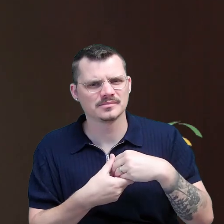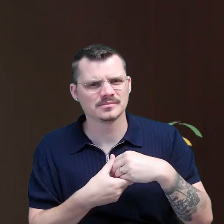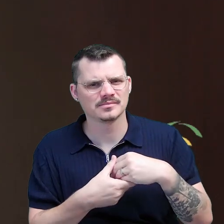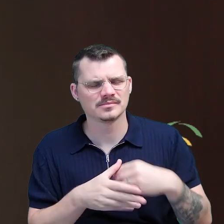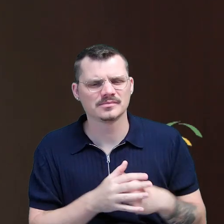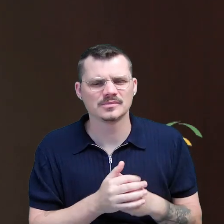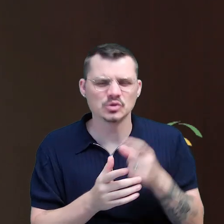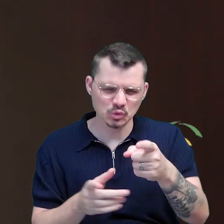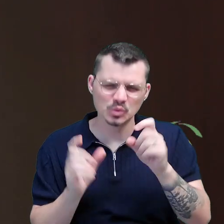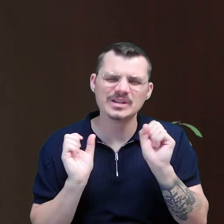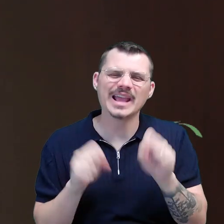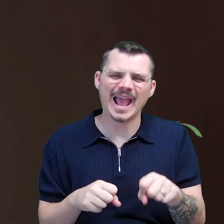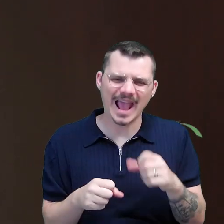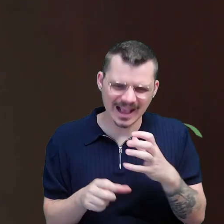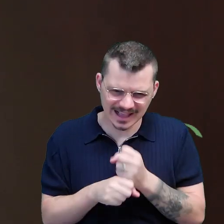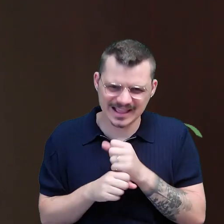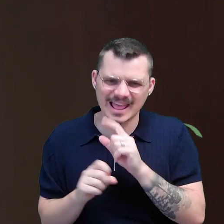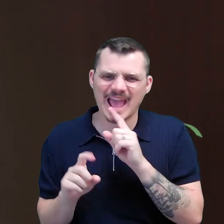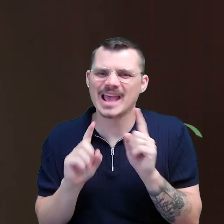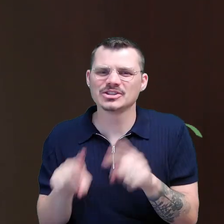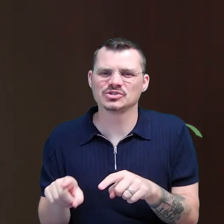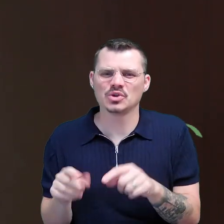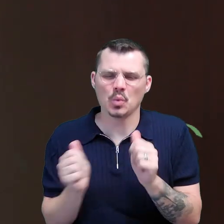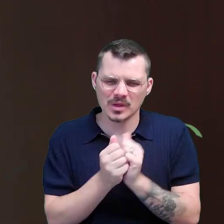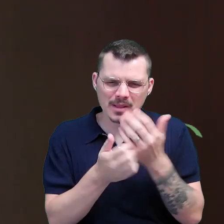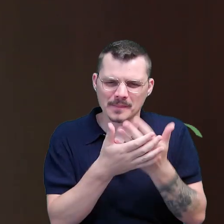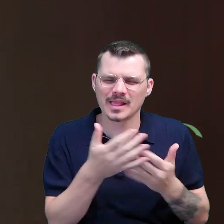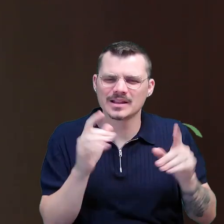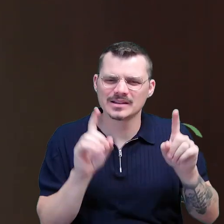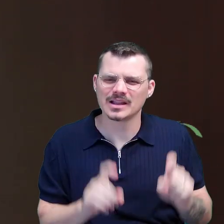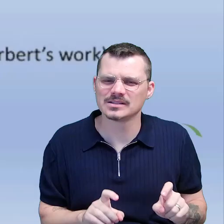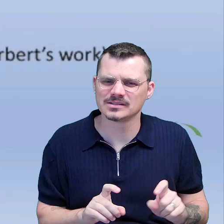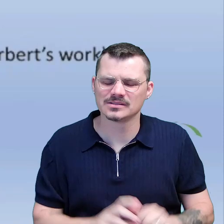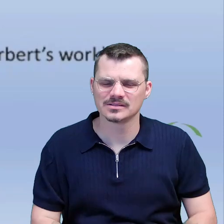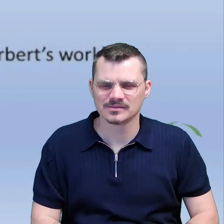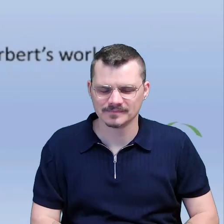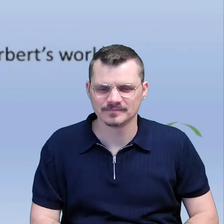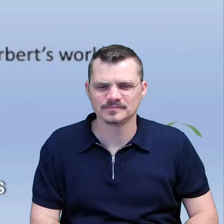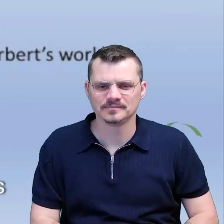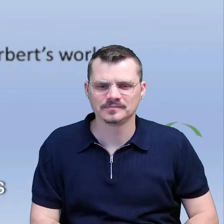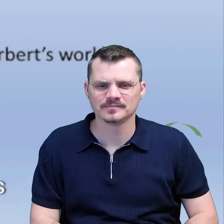can get the answer with blood tests.